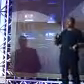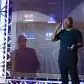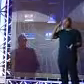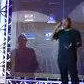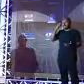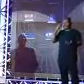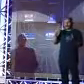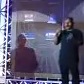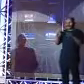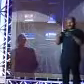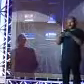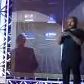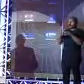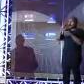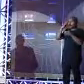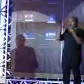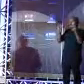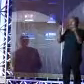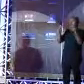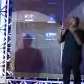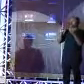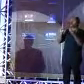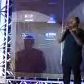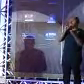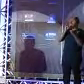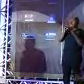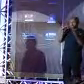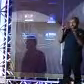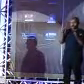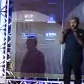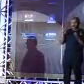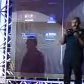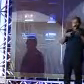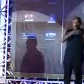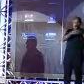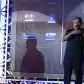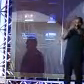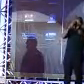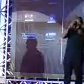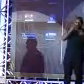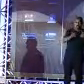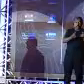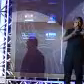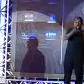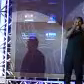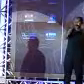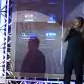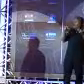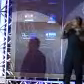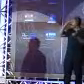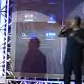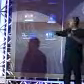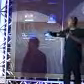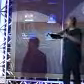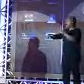It was Immanuel Kant, over 200 years ago, who